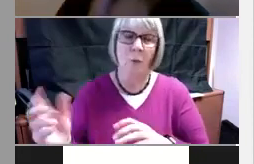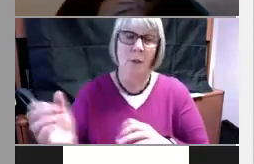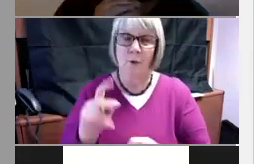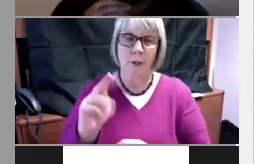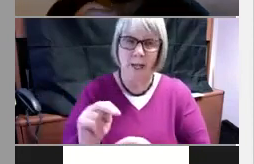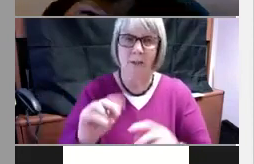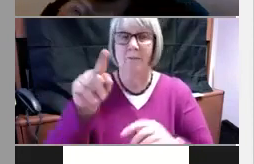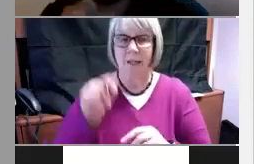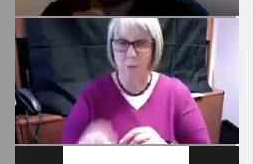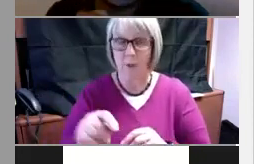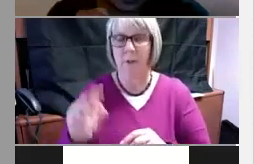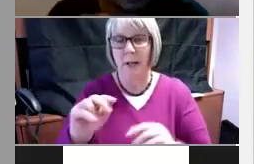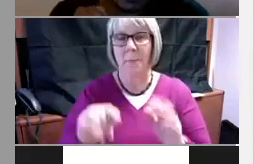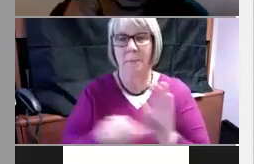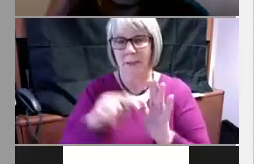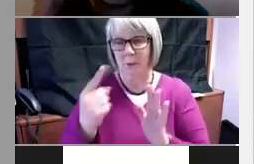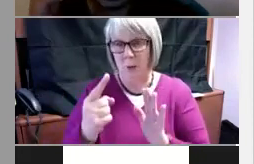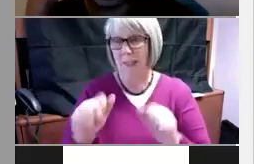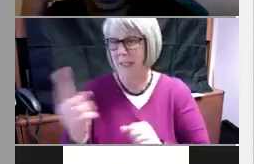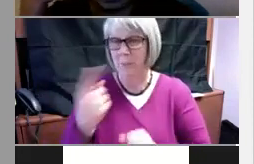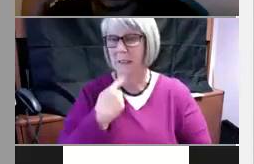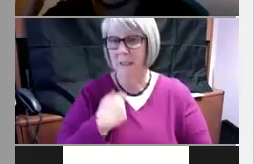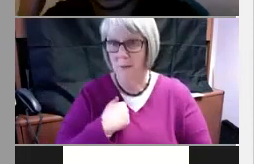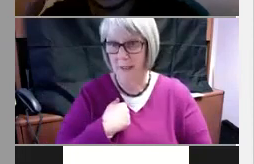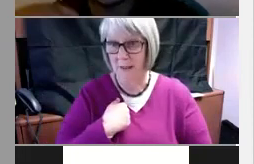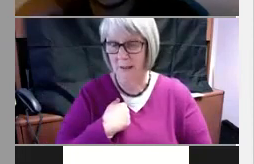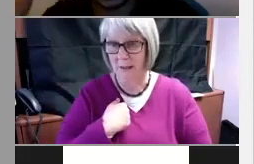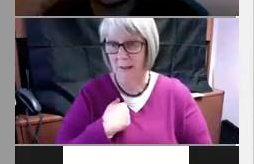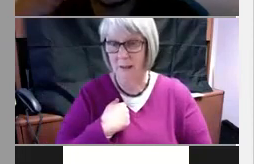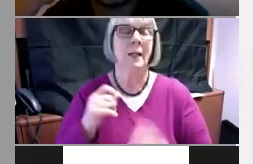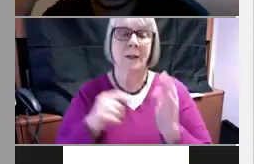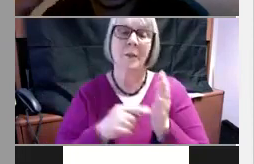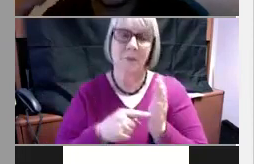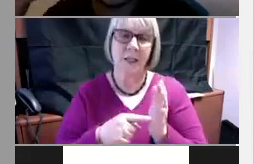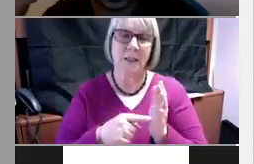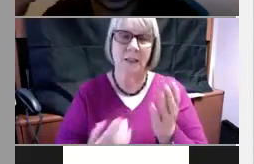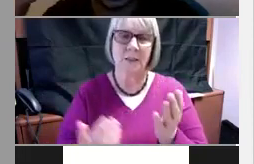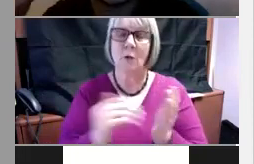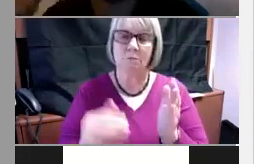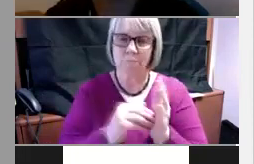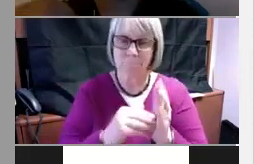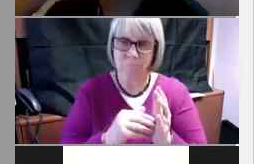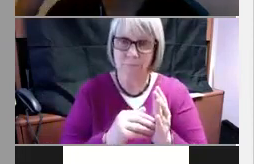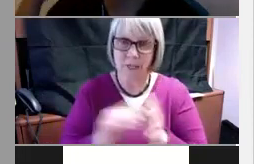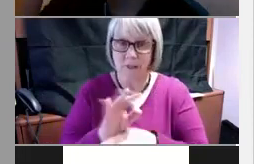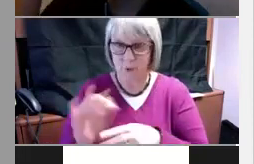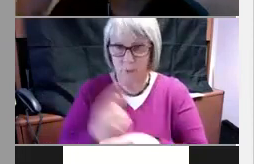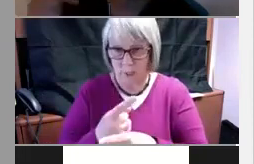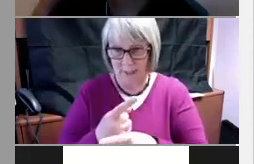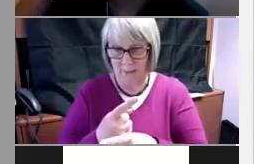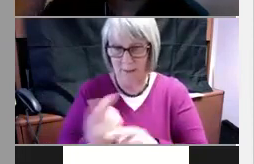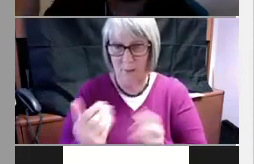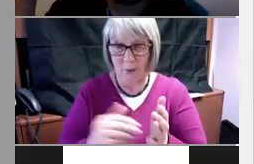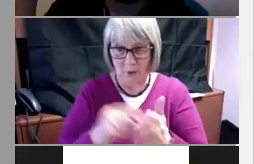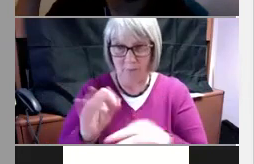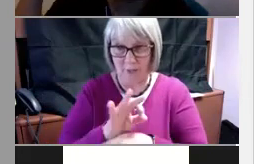minus 1. Can anybody tell me so this is a recurrence function, right? It's a recurring function because the